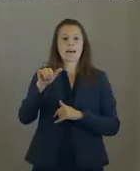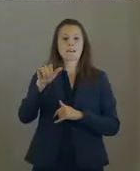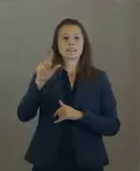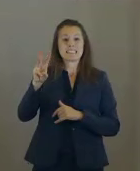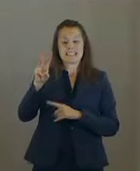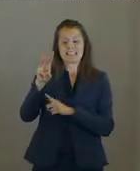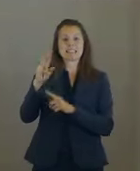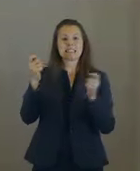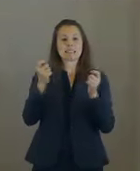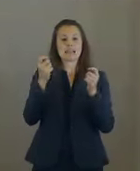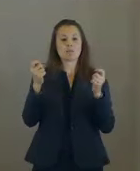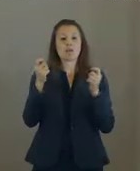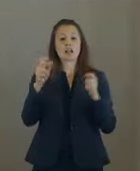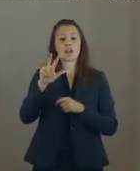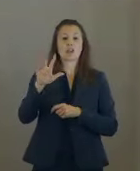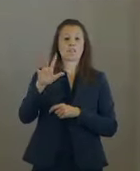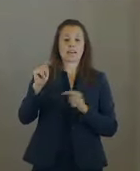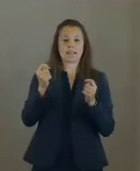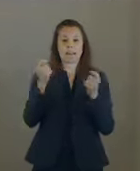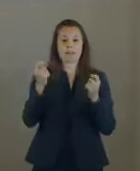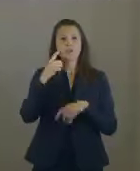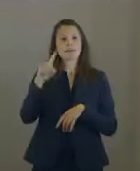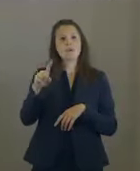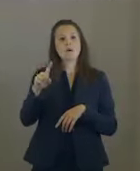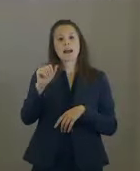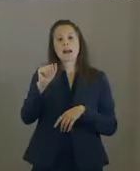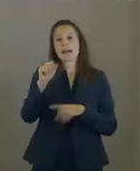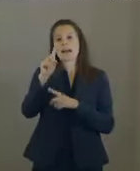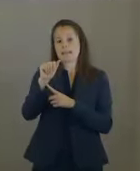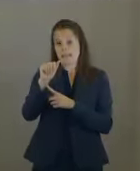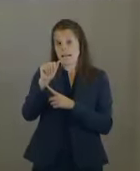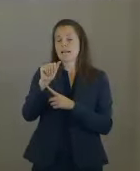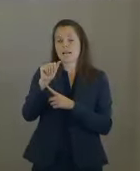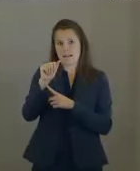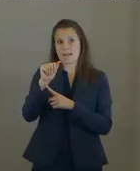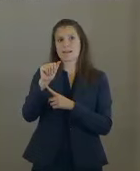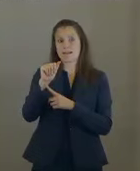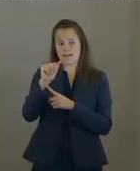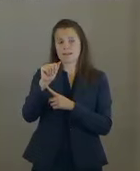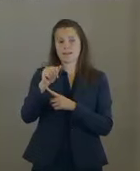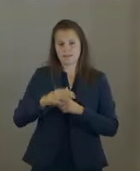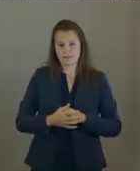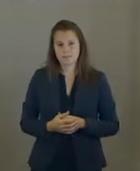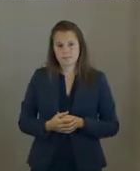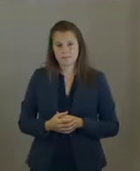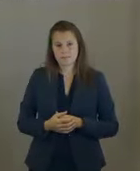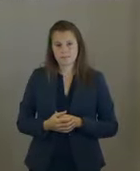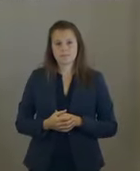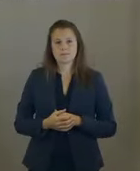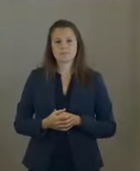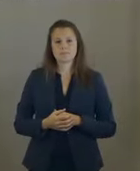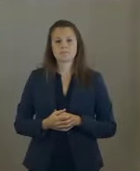26th, we celebrate the 35th anniversary of the Americans with Disability Act, or the ADA Act.